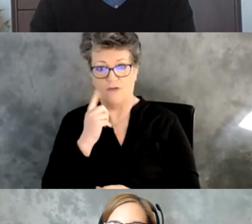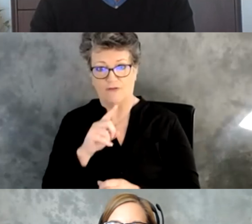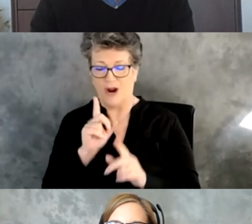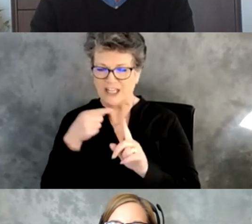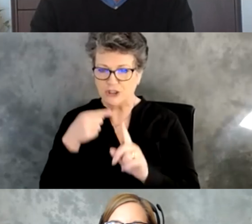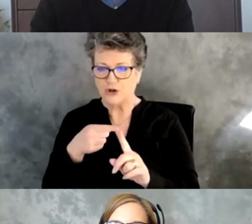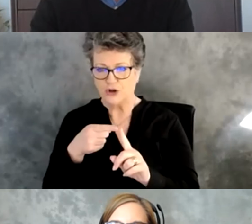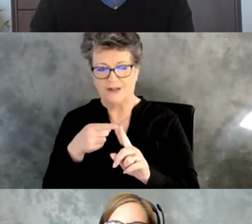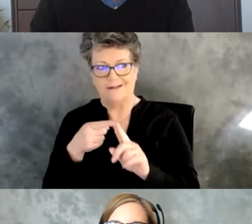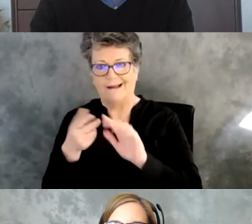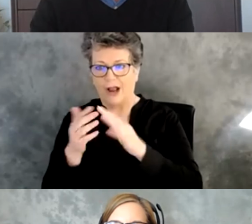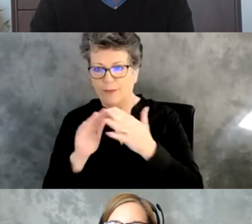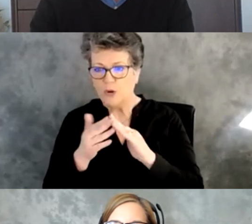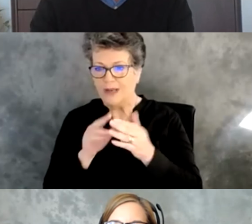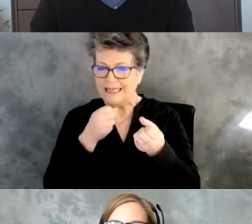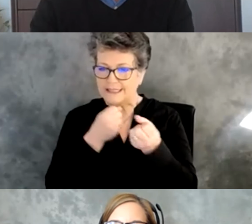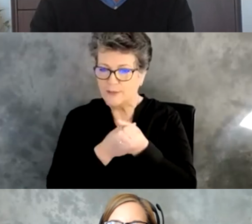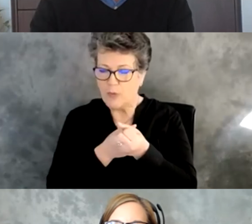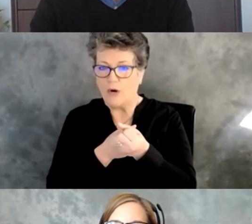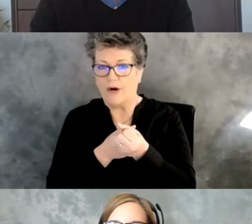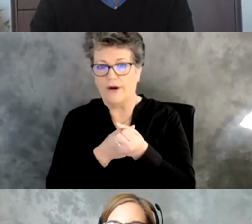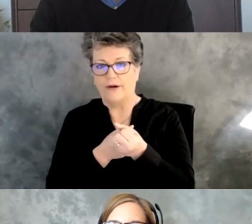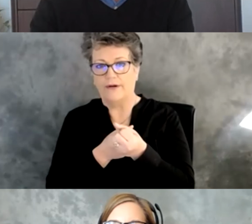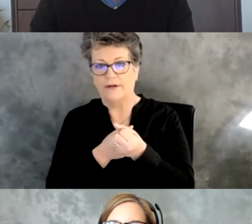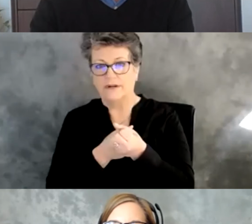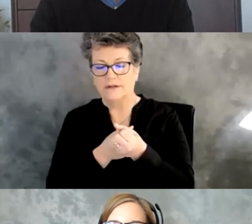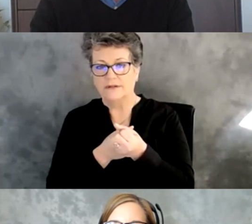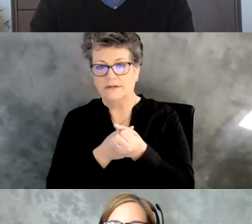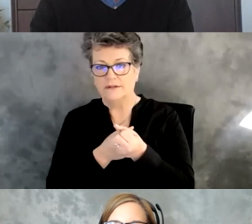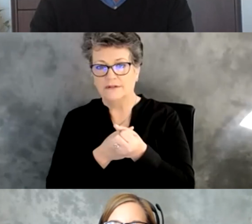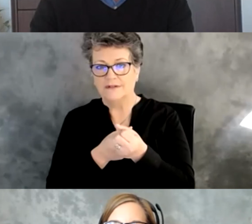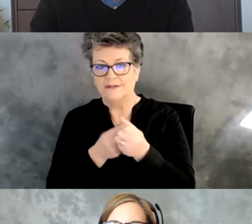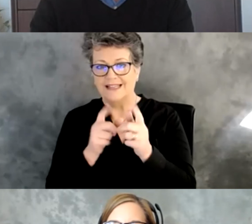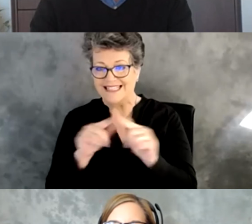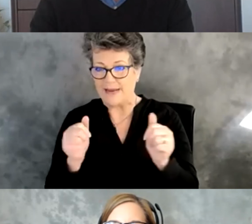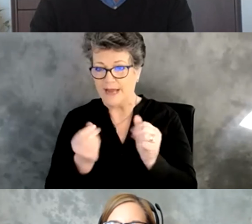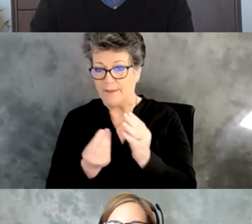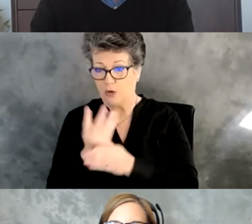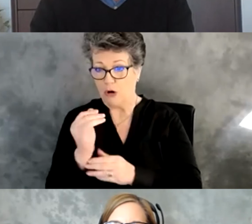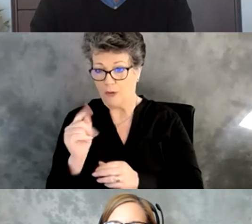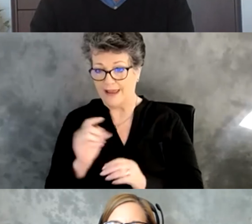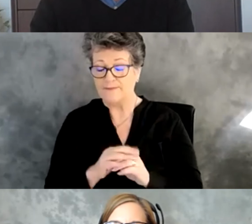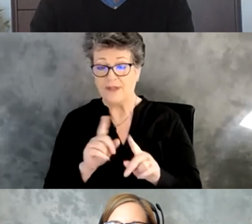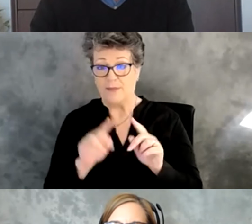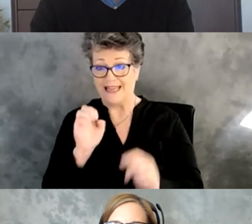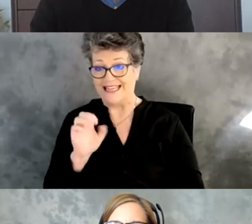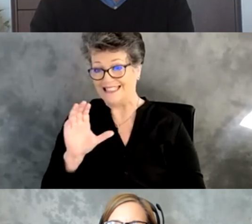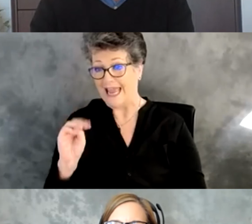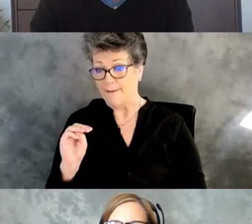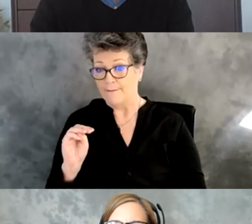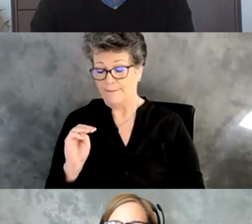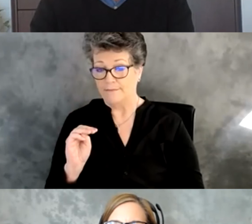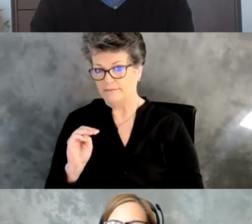certain community support as they're growing it. But ECM should be very easy